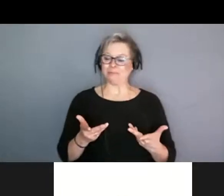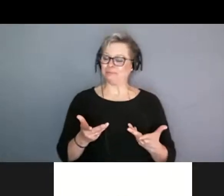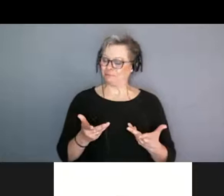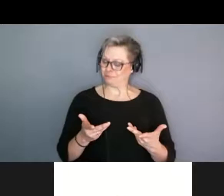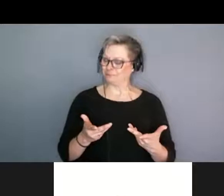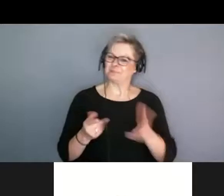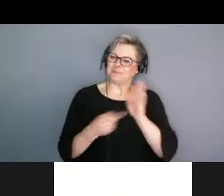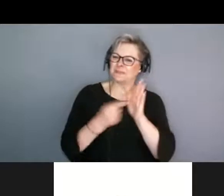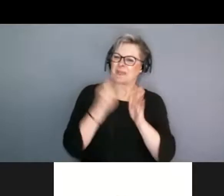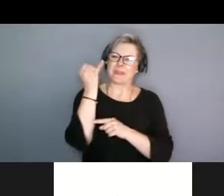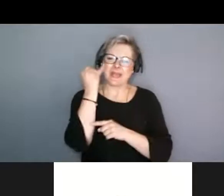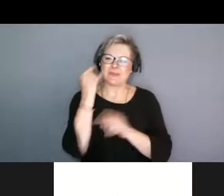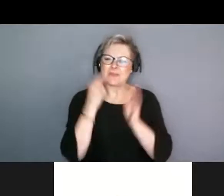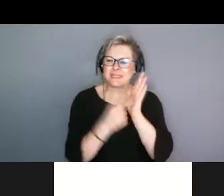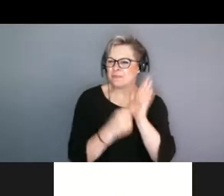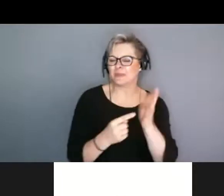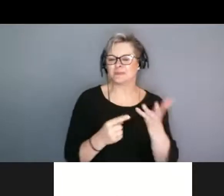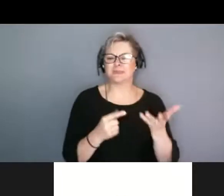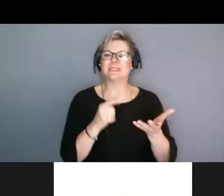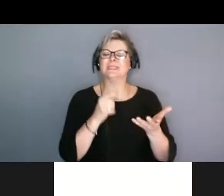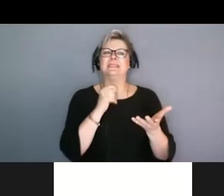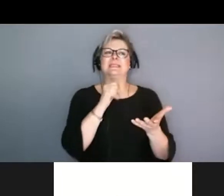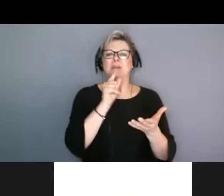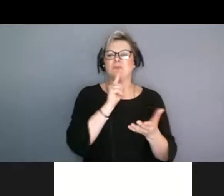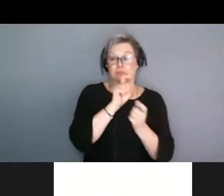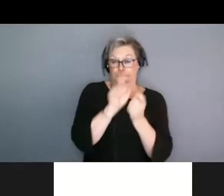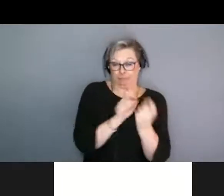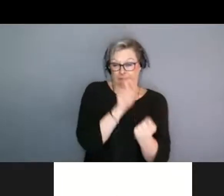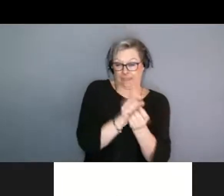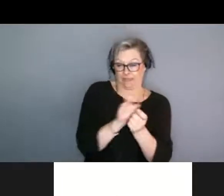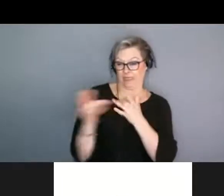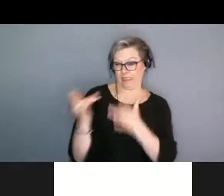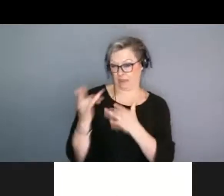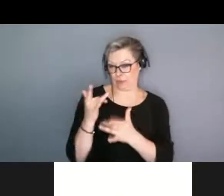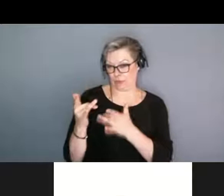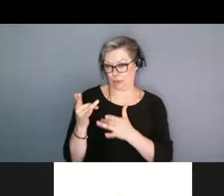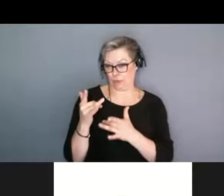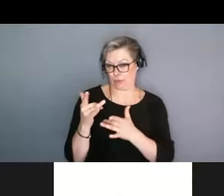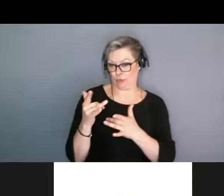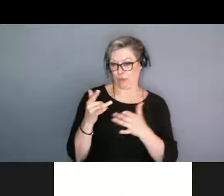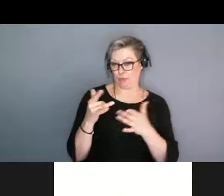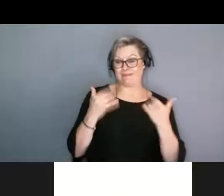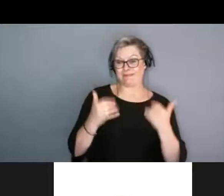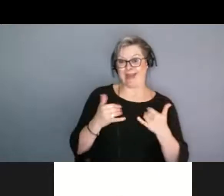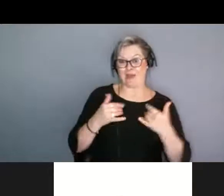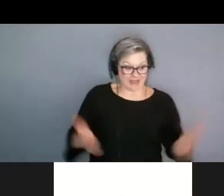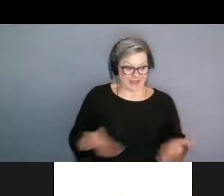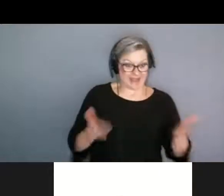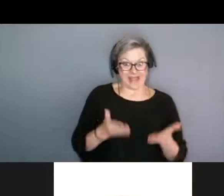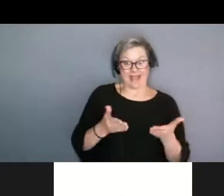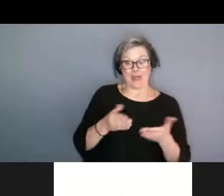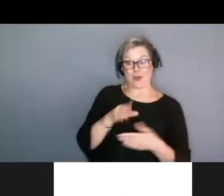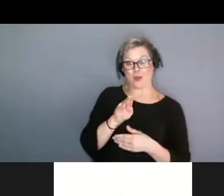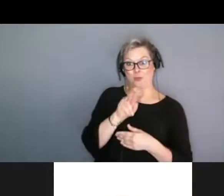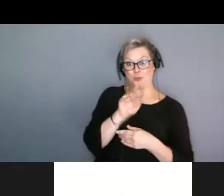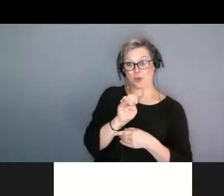where it's not a specific issue to, let's say, where we are in Grey and Bruce counties,